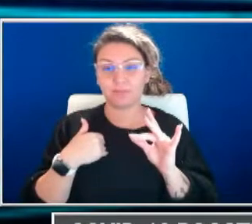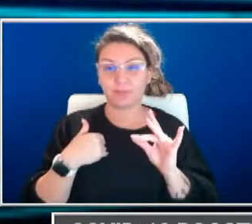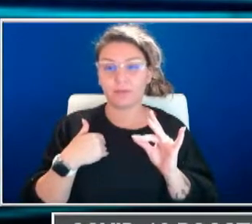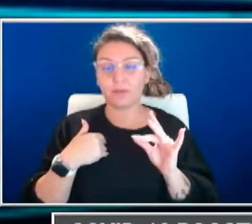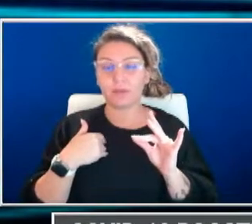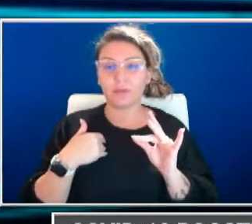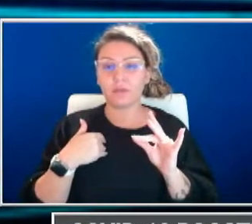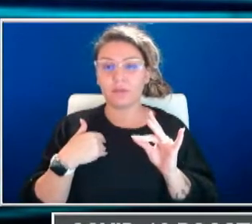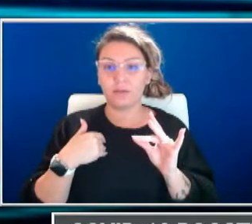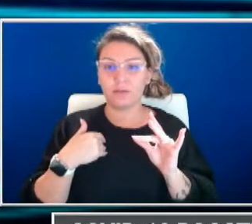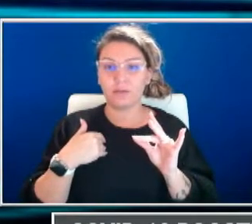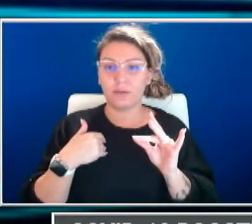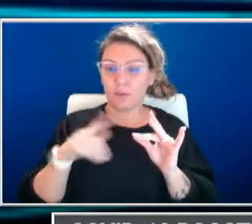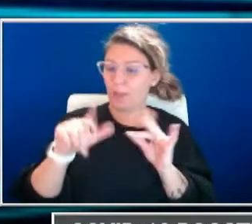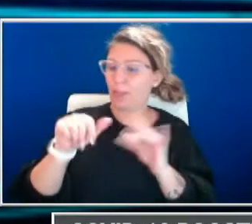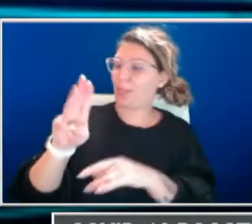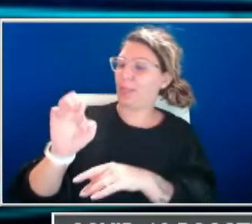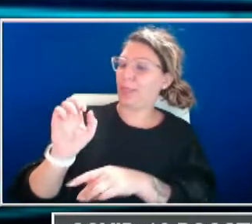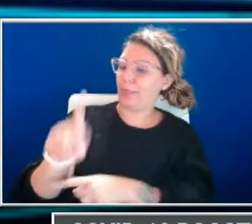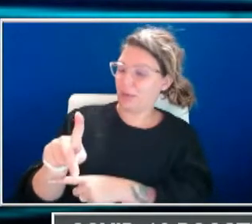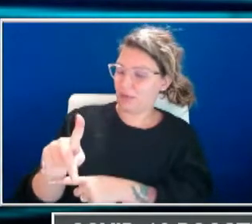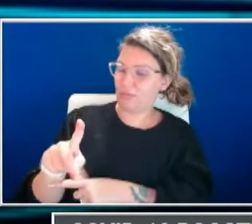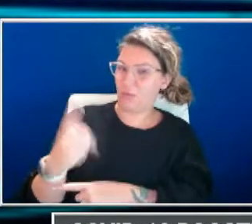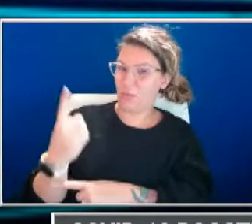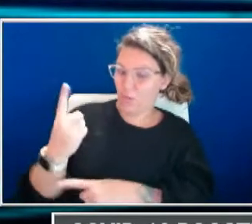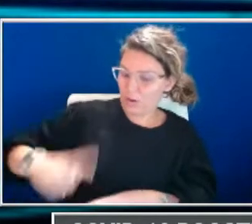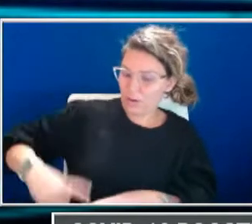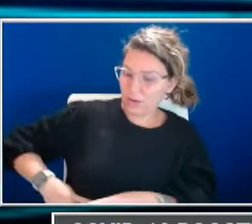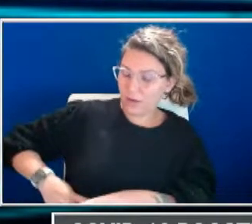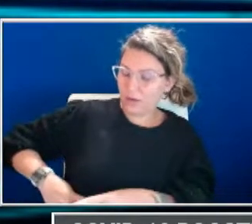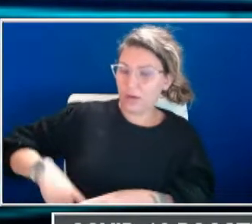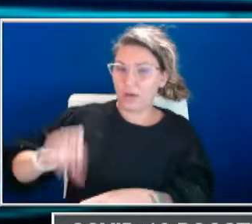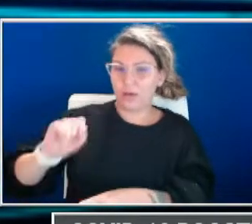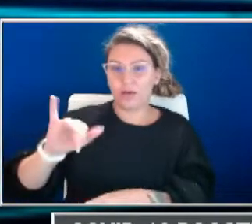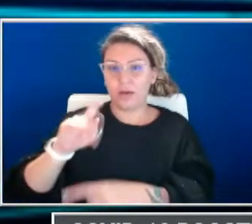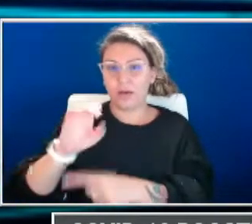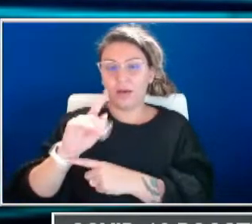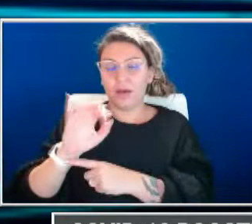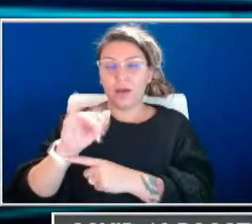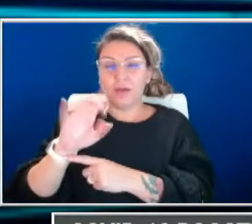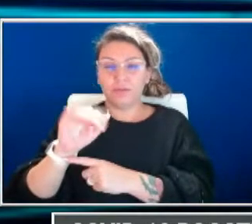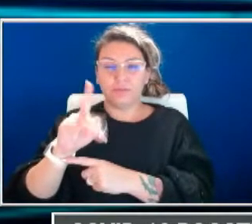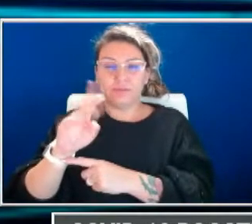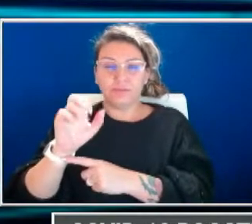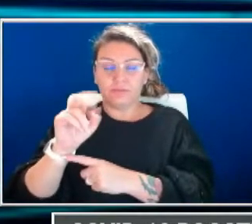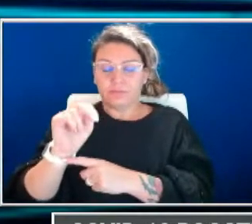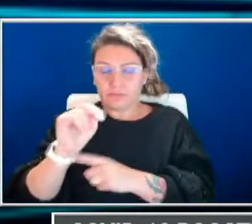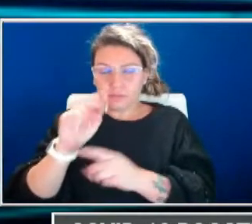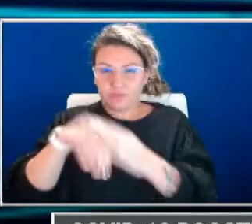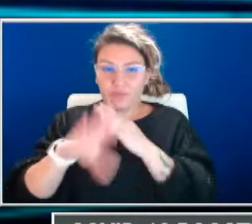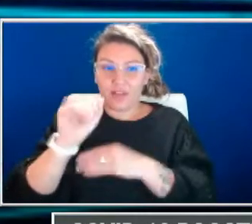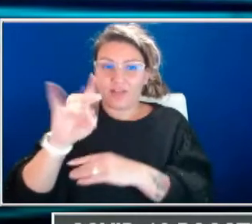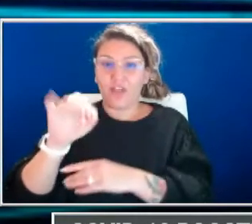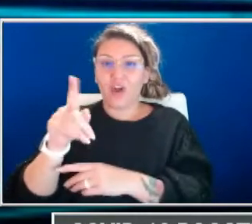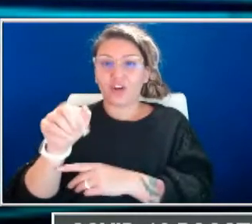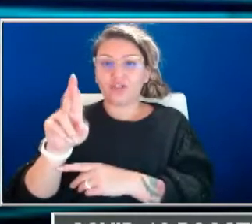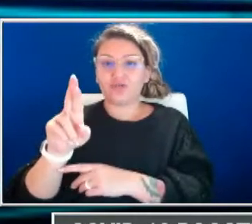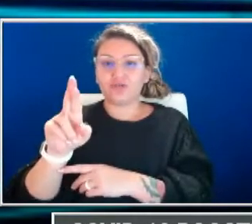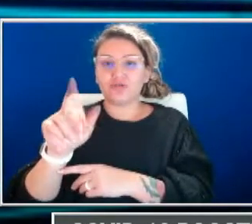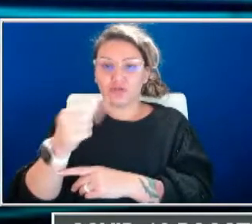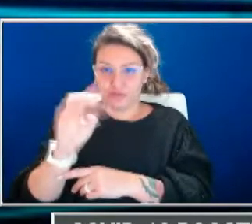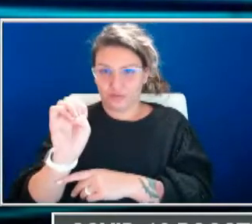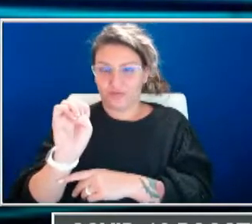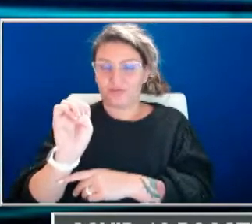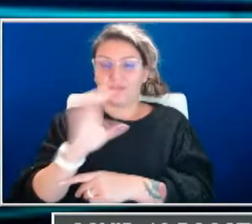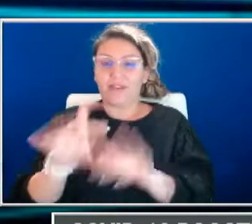a lump on one side, and it turned out to be my spleen was enlarged. And by finding that when